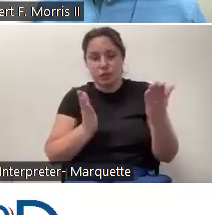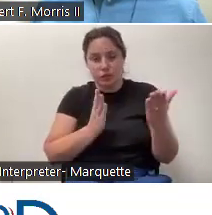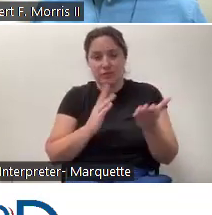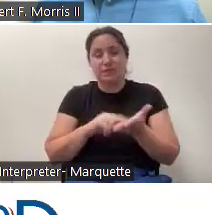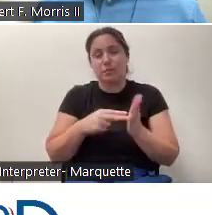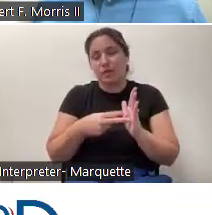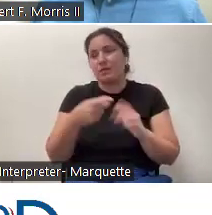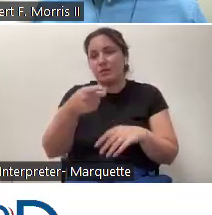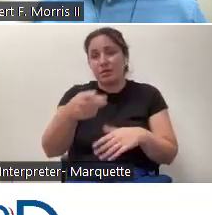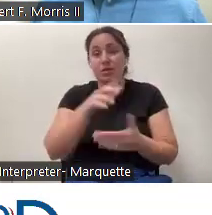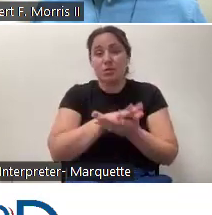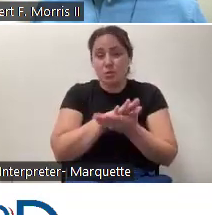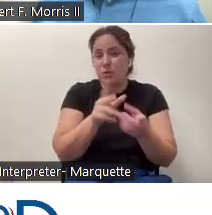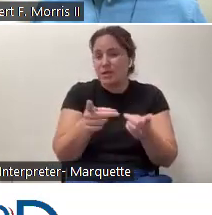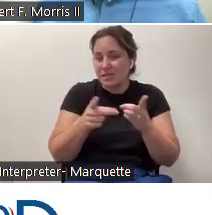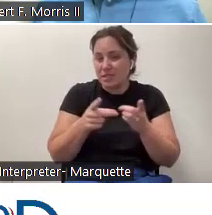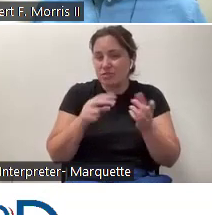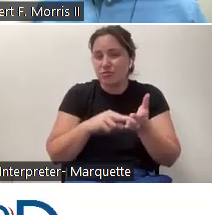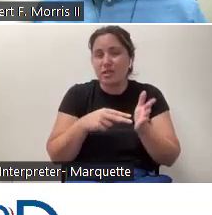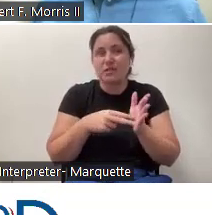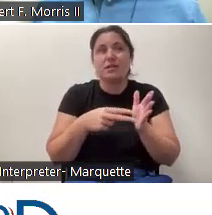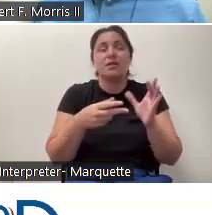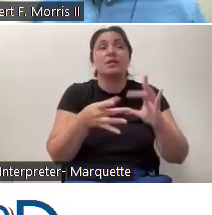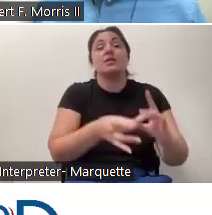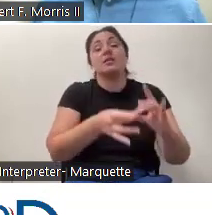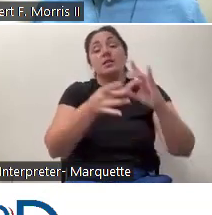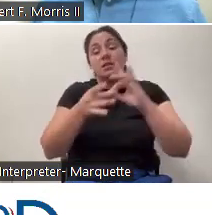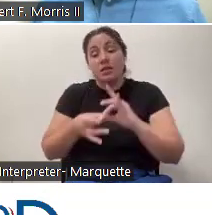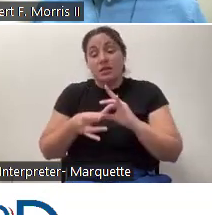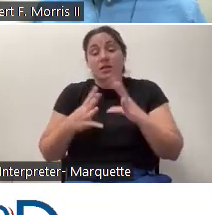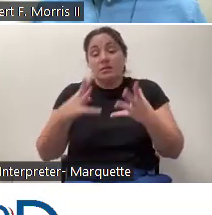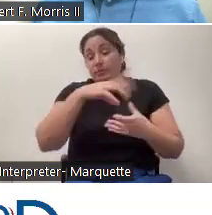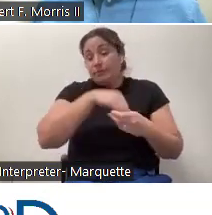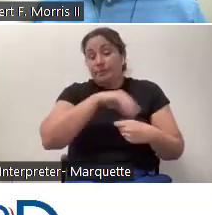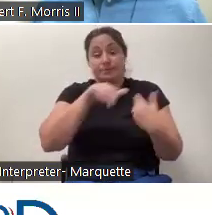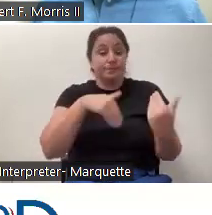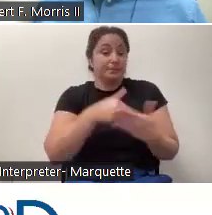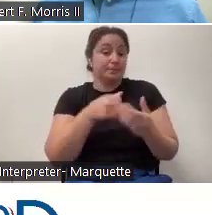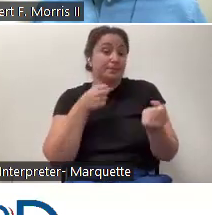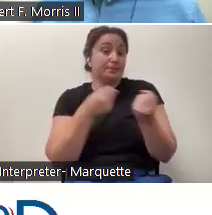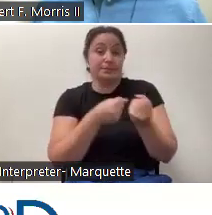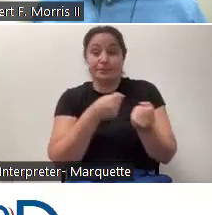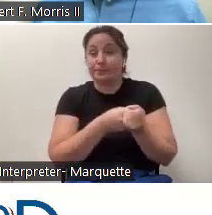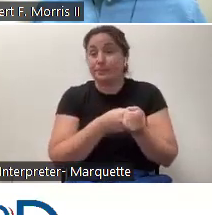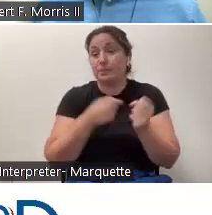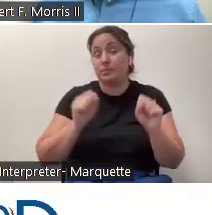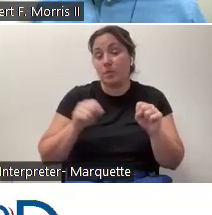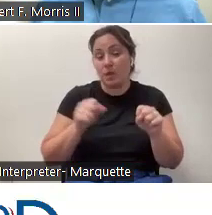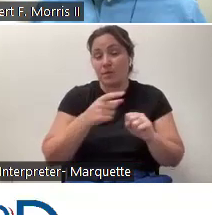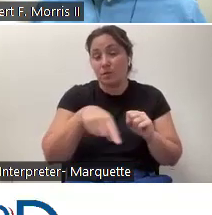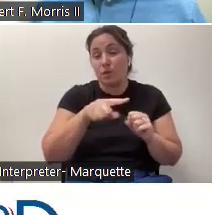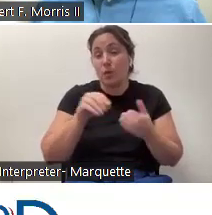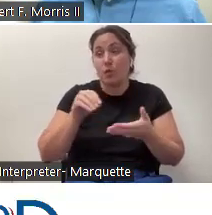school districts that's really combining all the different supports that are available to students with disabilities so that their families